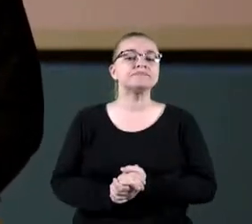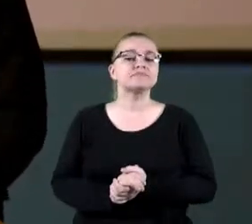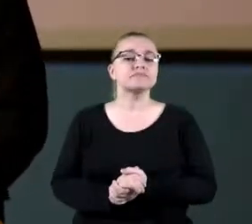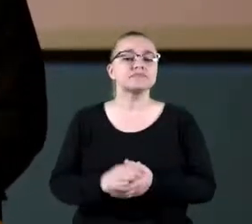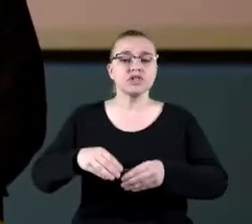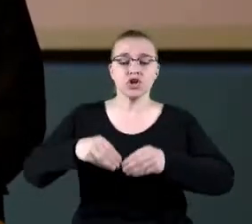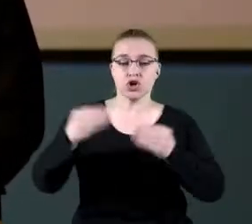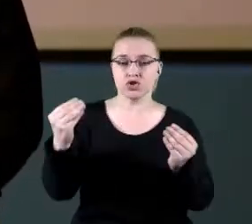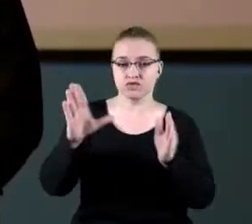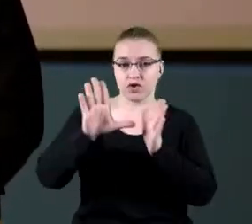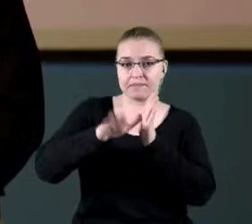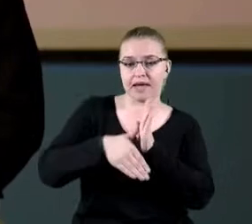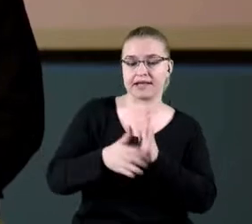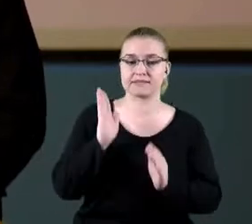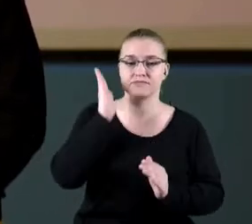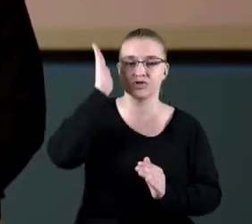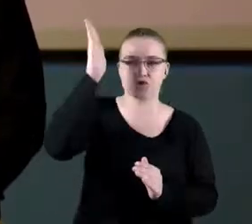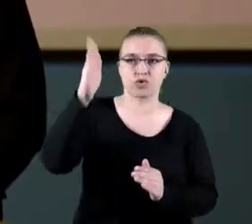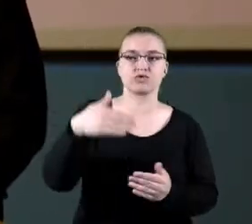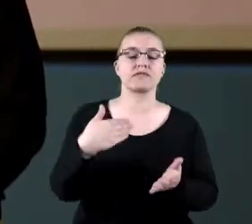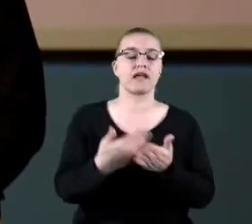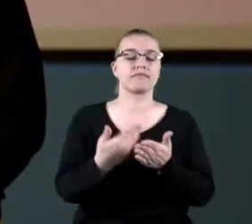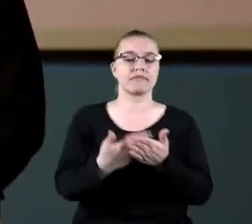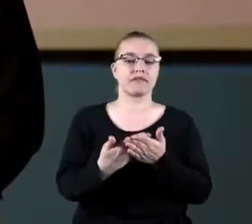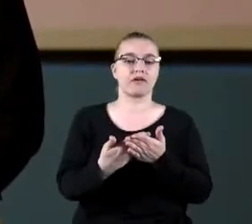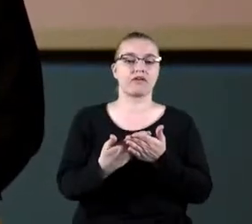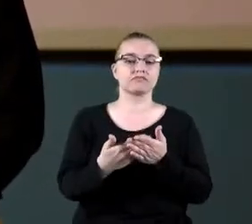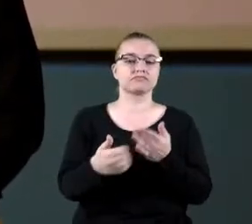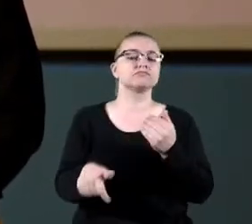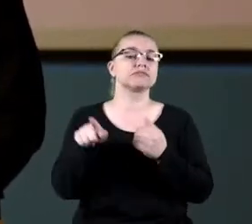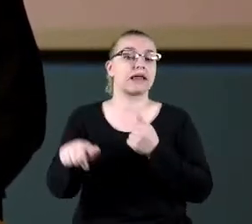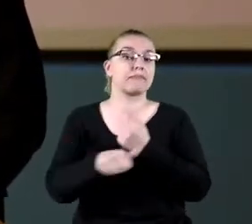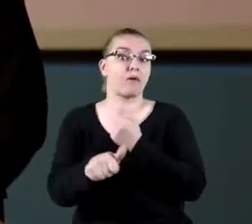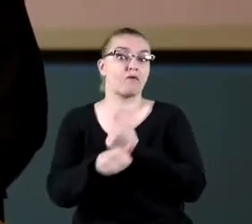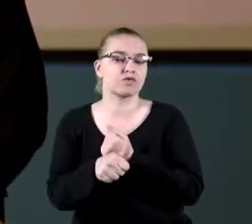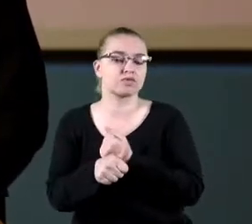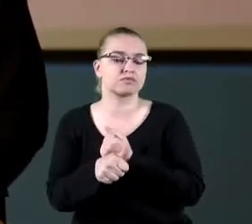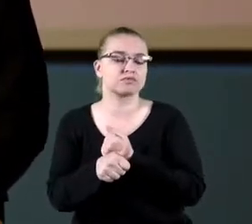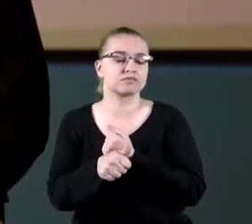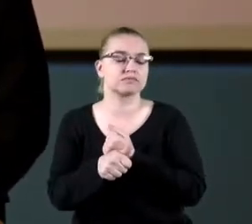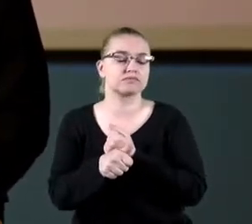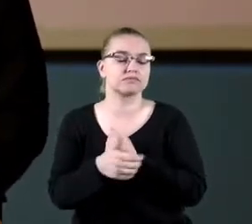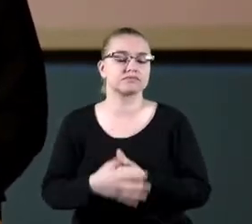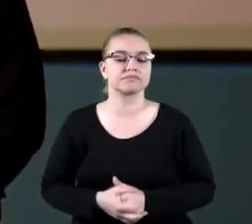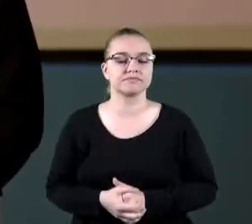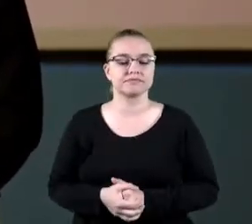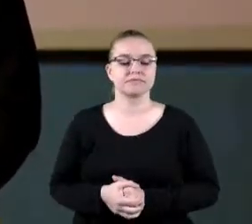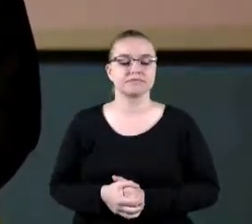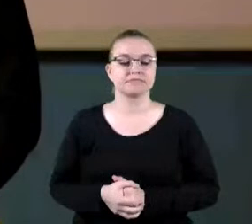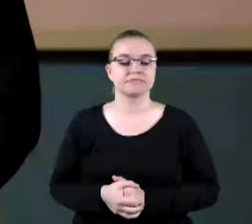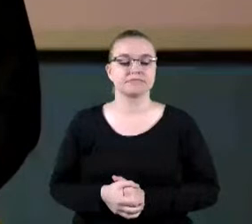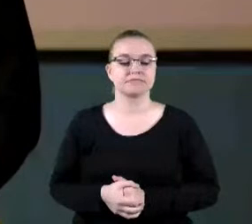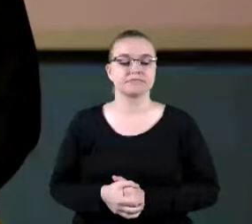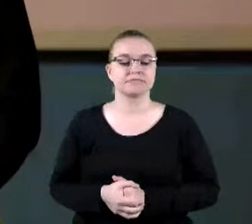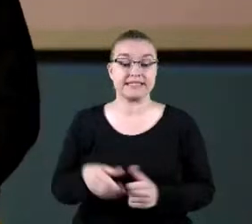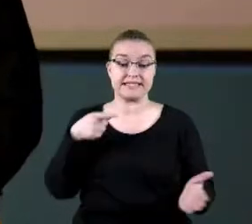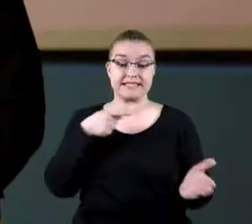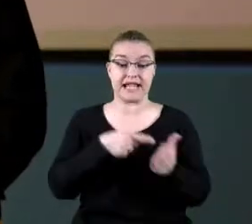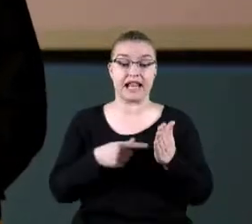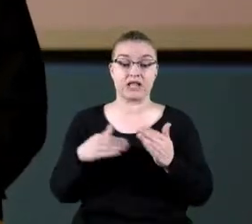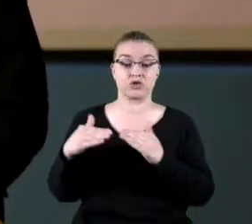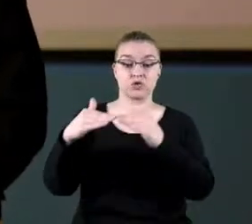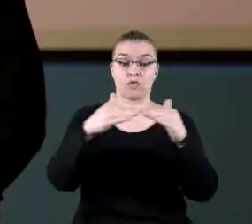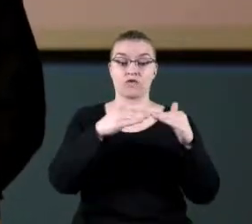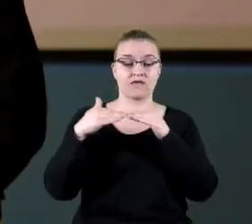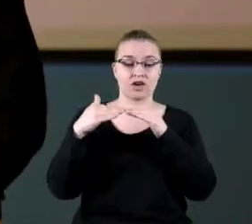this reason, United Nations 2030 Sustainable Development Indicator are an important